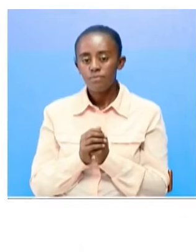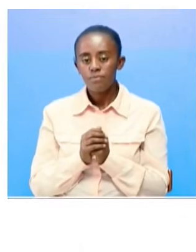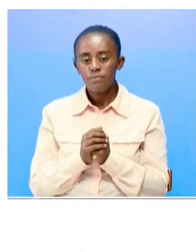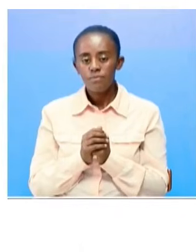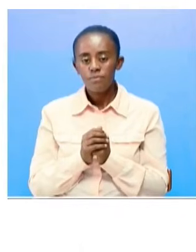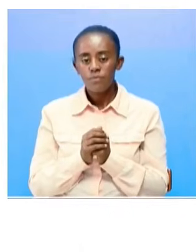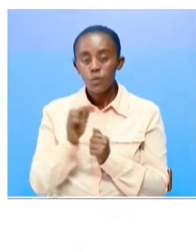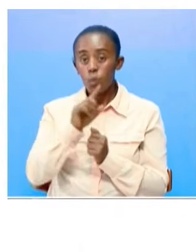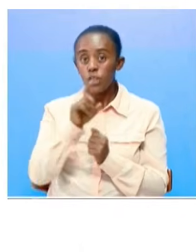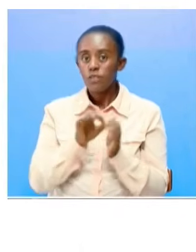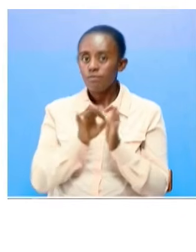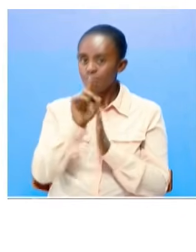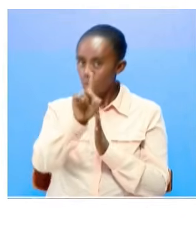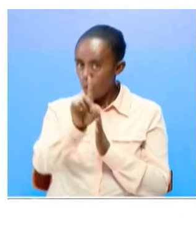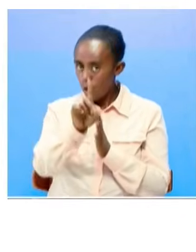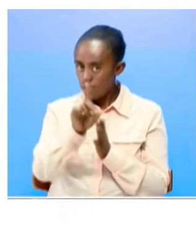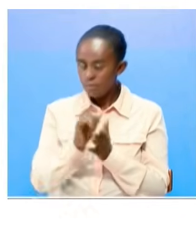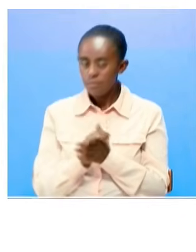Question number 1.